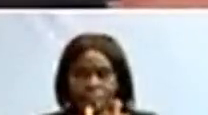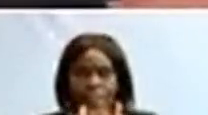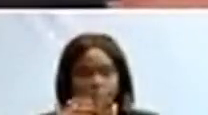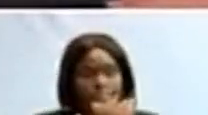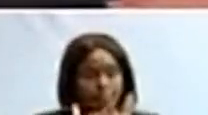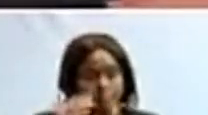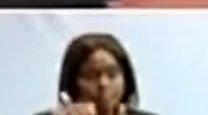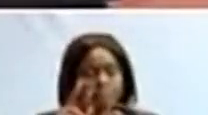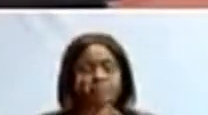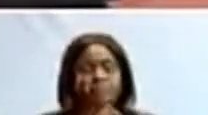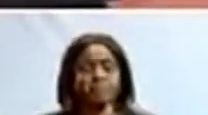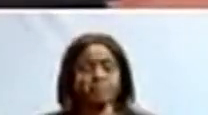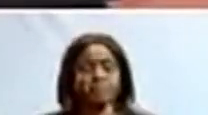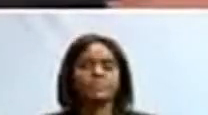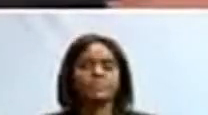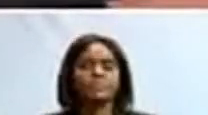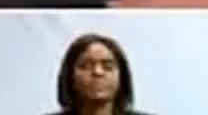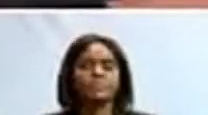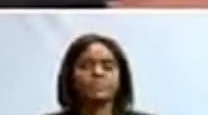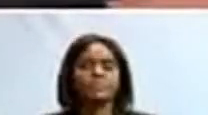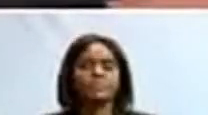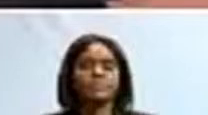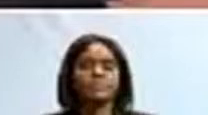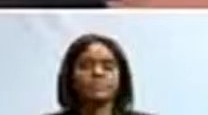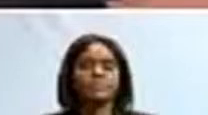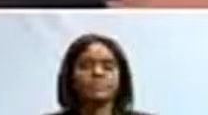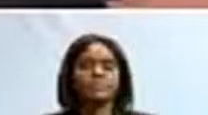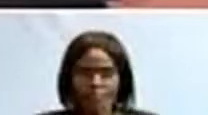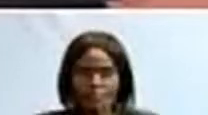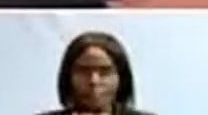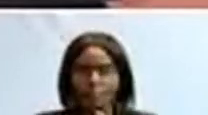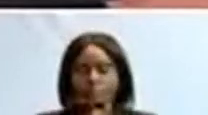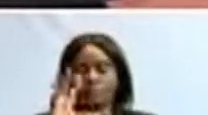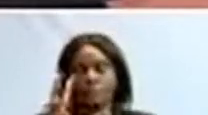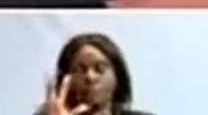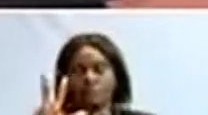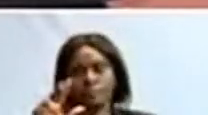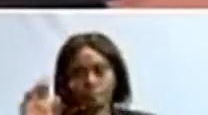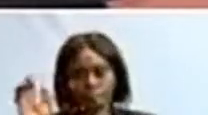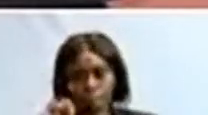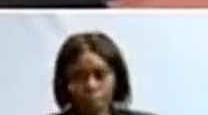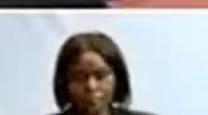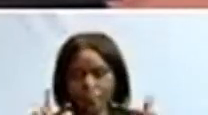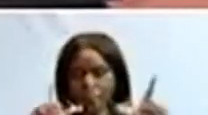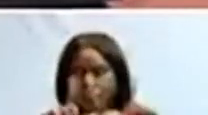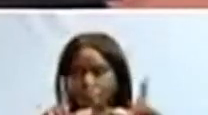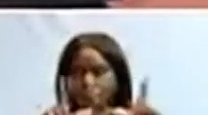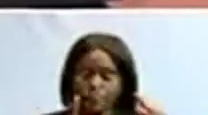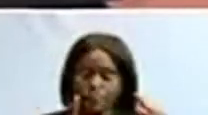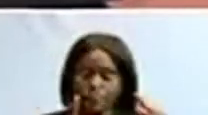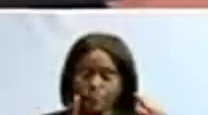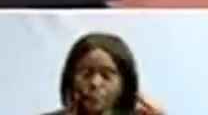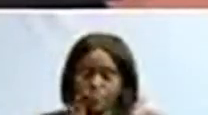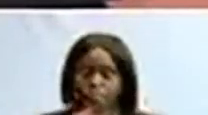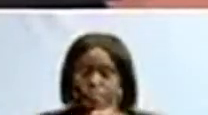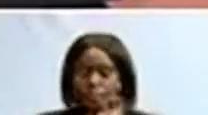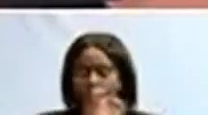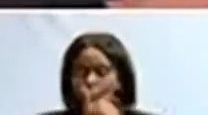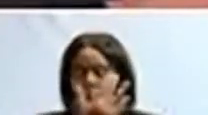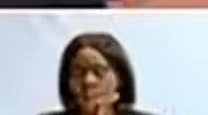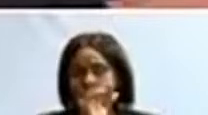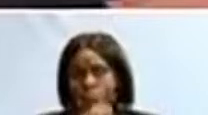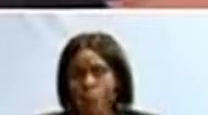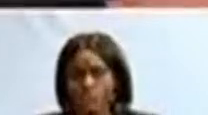following records: fees and charges at 63%, licenses